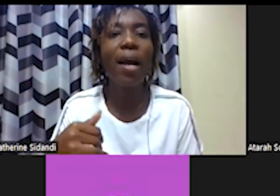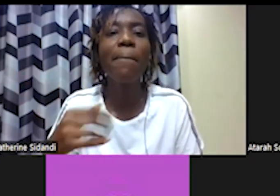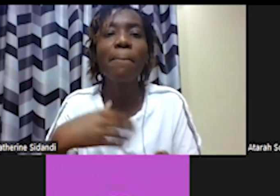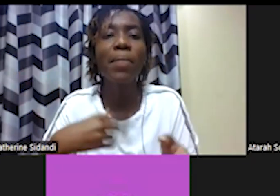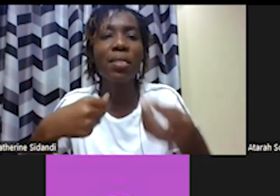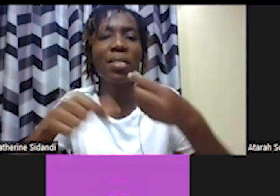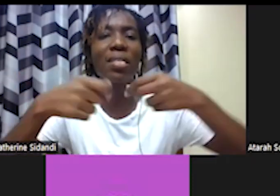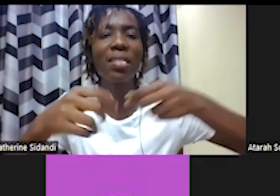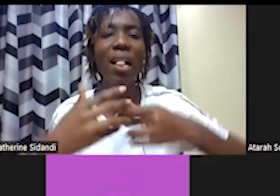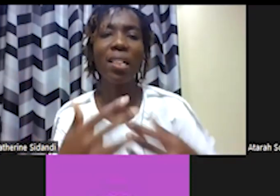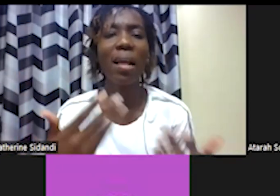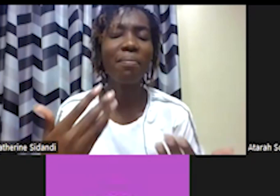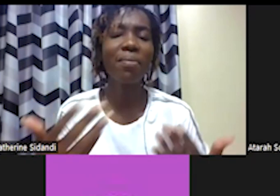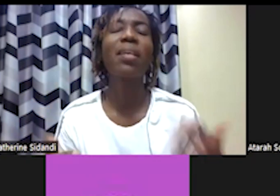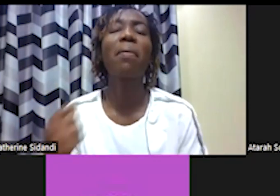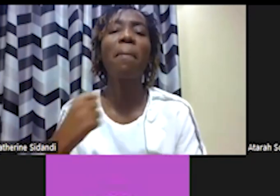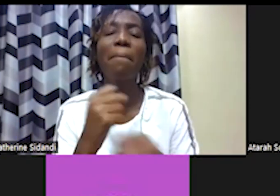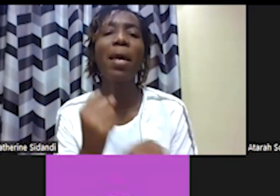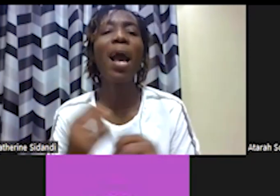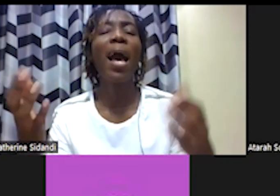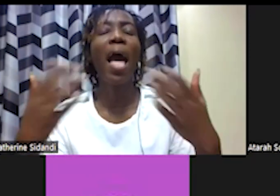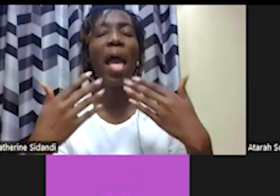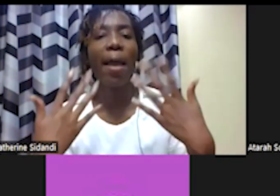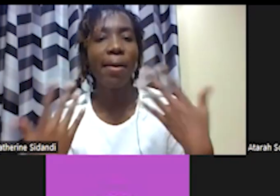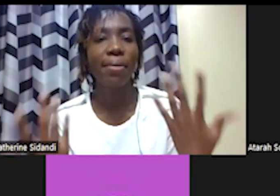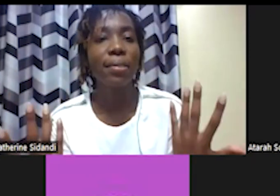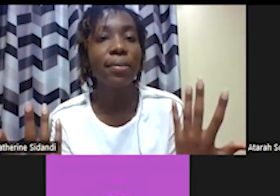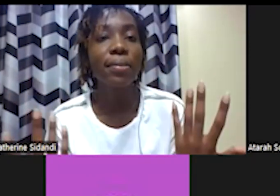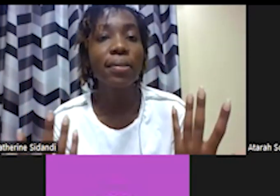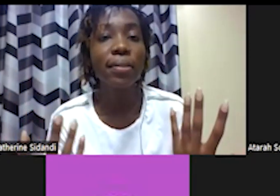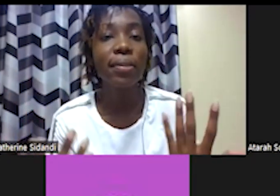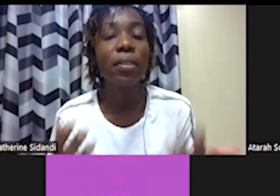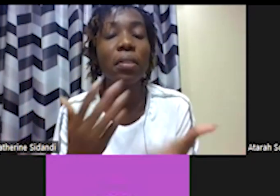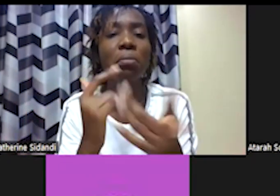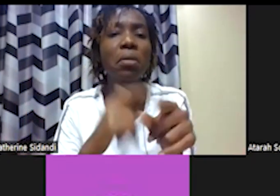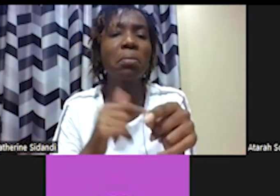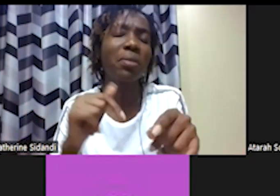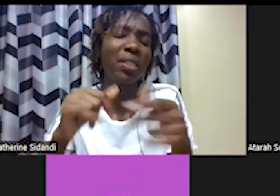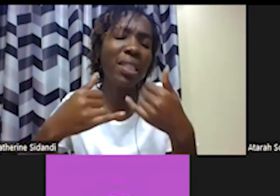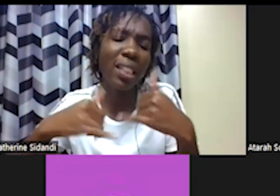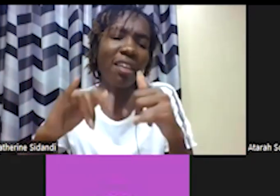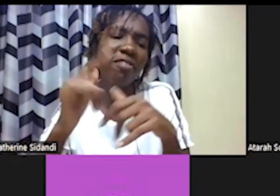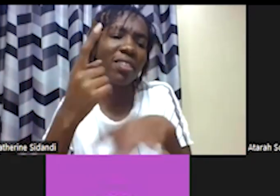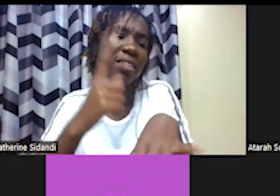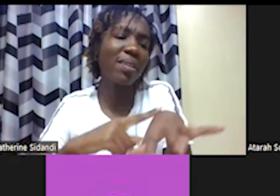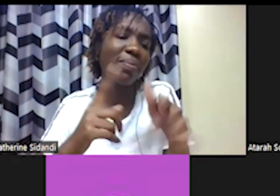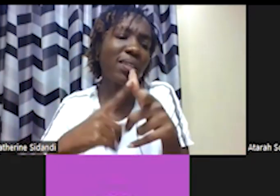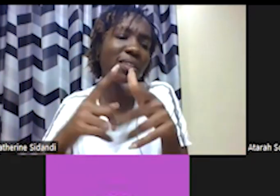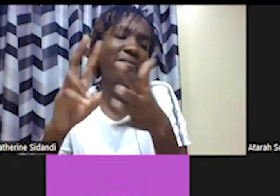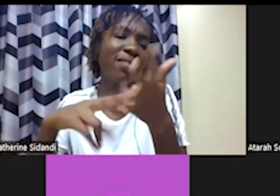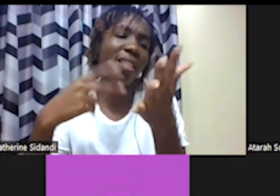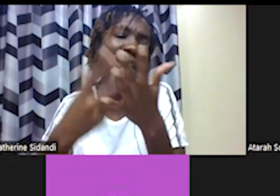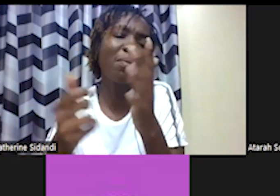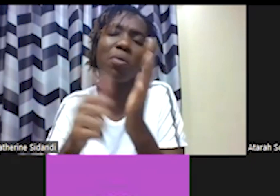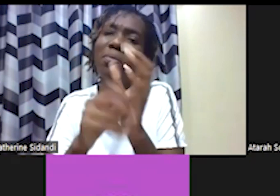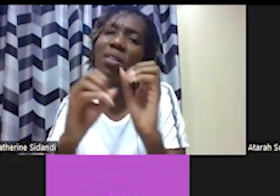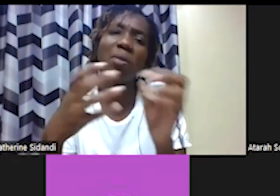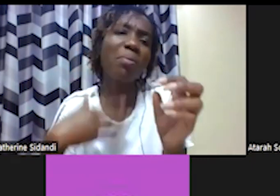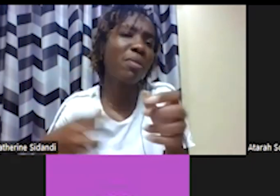something small, if I'm making hair. When I tried the first time and I didn't make, I started making